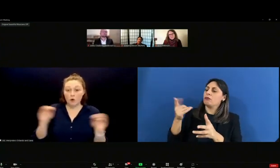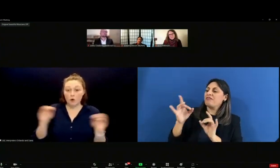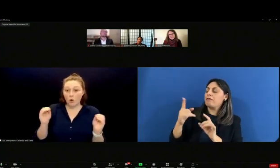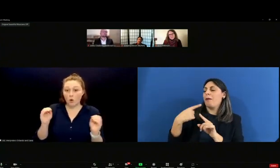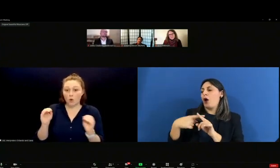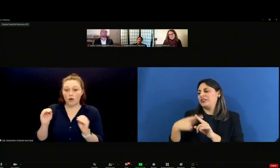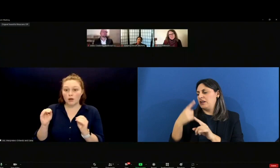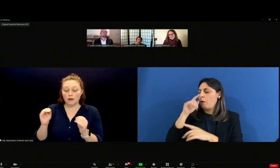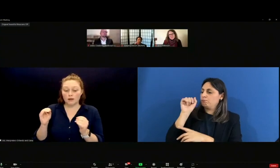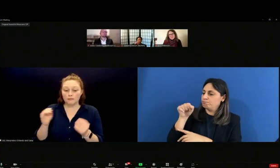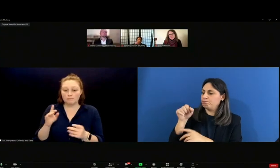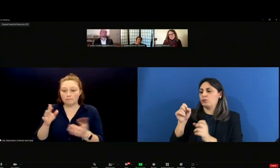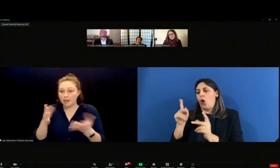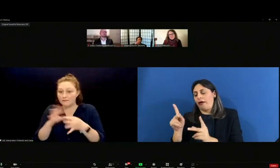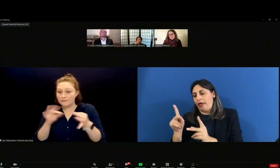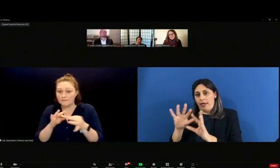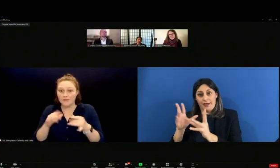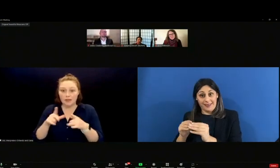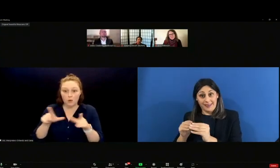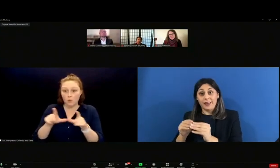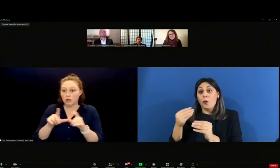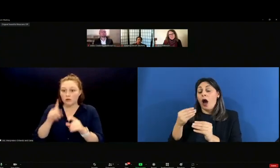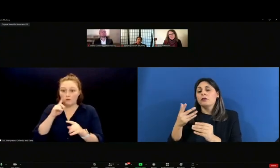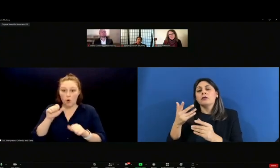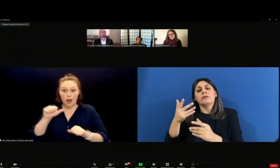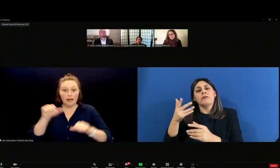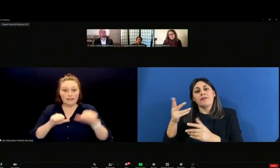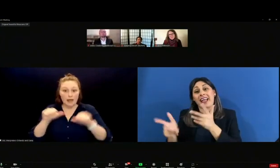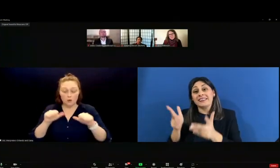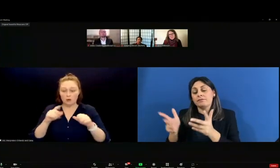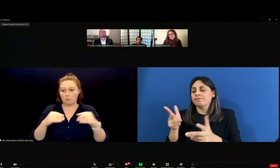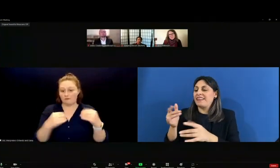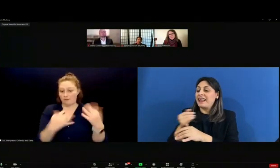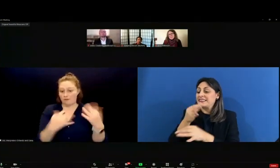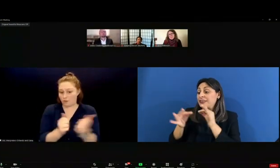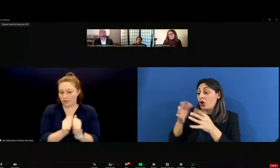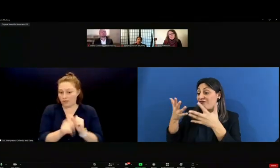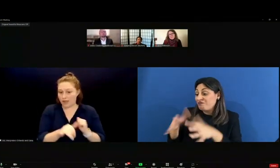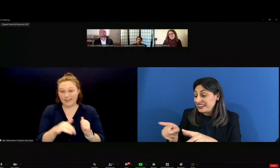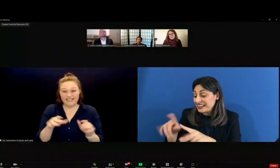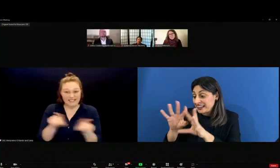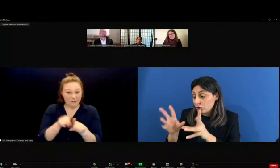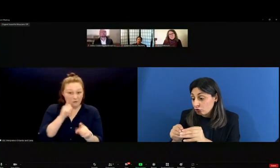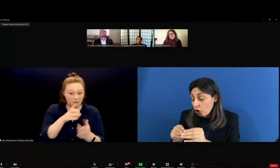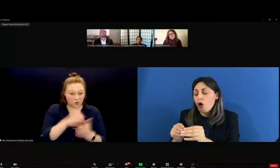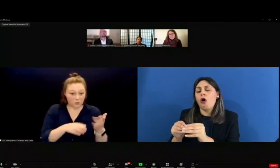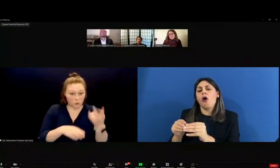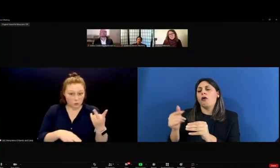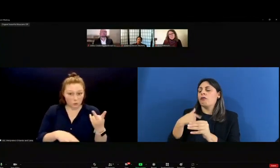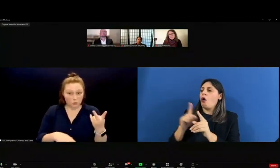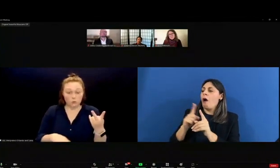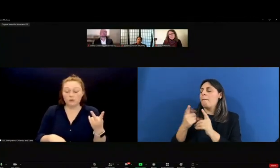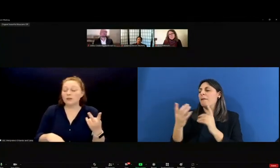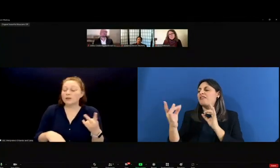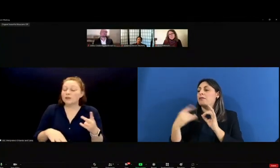non-verbal signals of feedback indicating doubt were given. Same in chapter 2, actually. And moreover, we learn actually that in